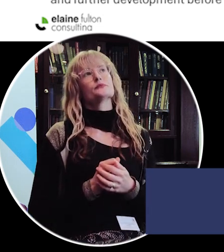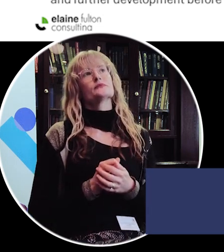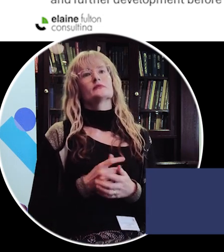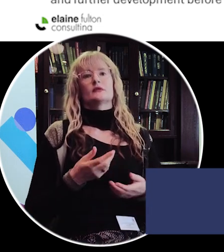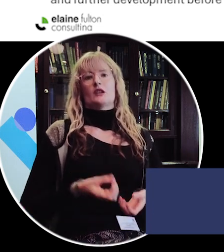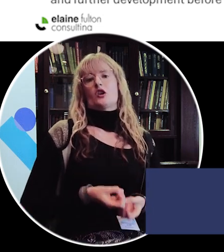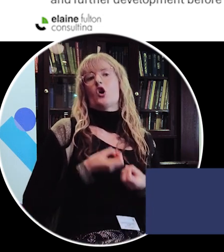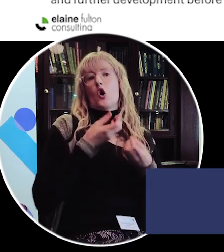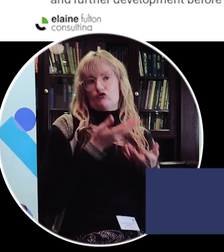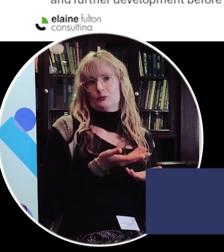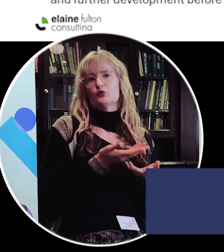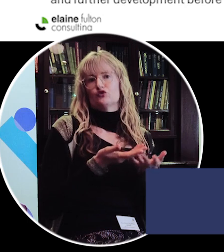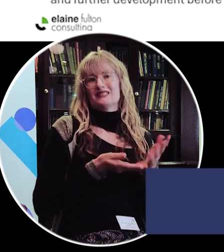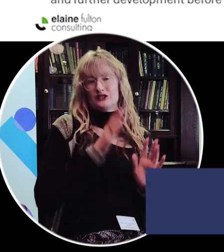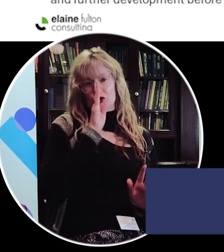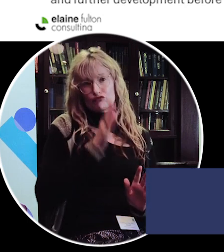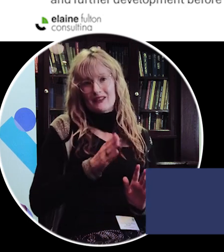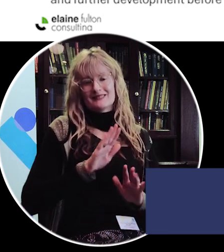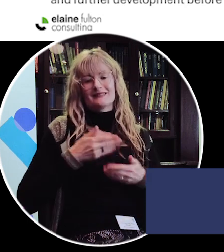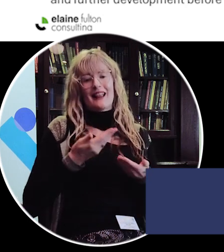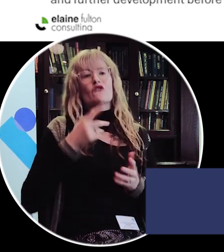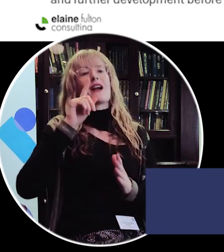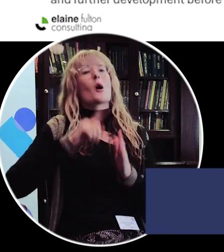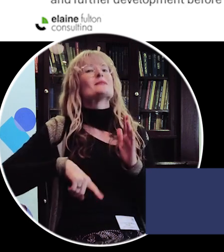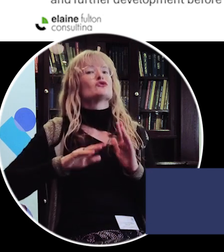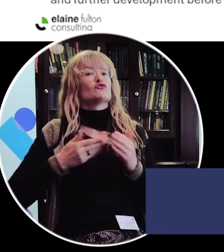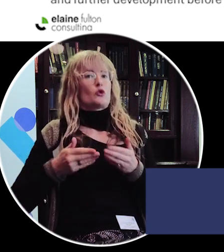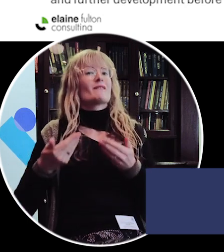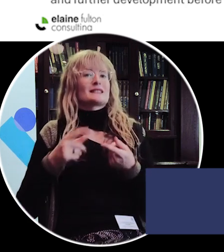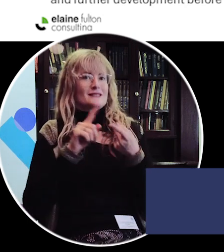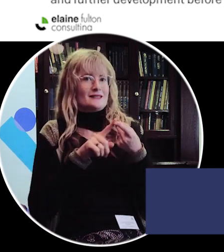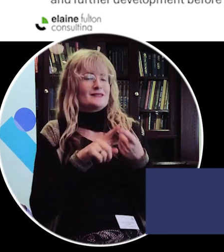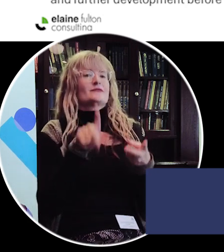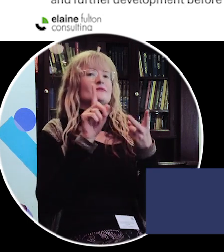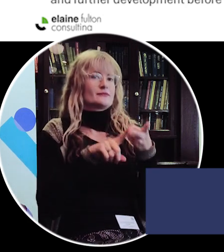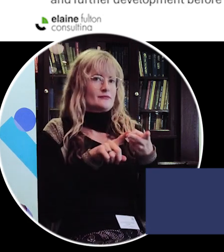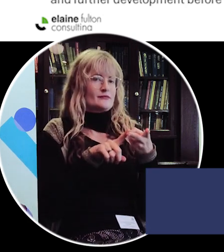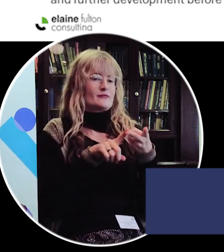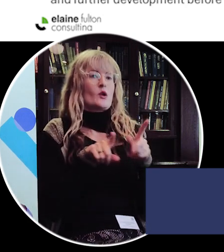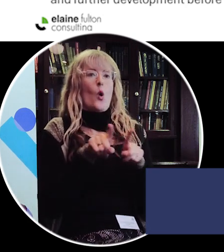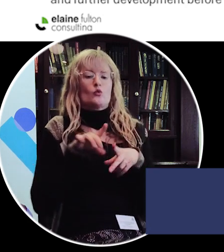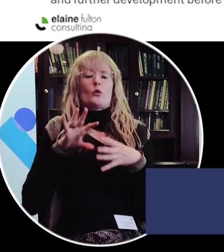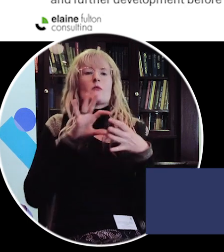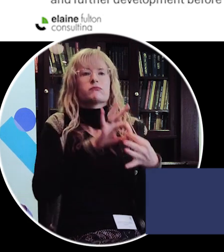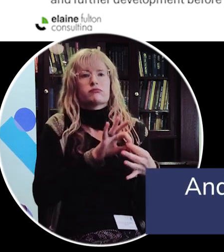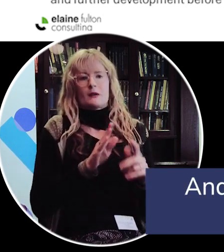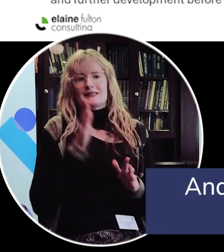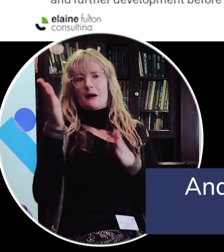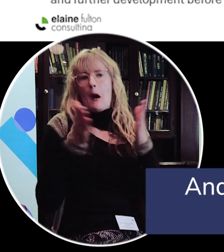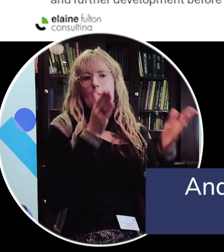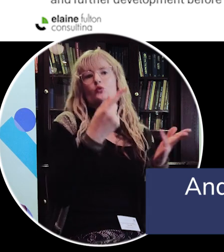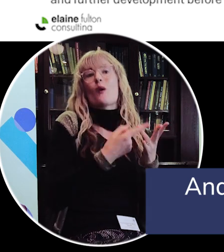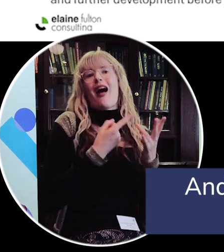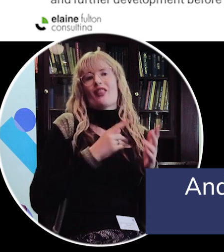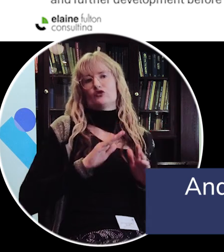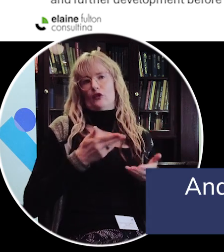through direct delivery and commissioned services, but also as a gateway to other services. And this was something